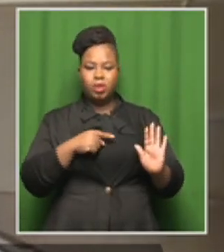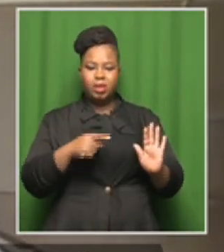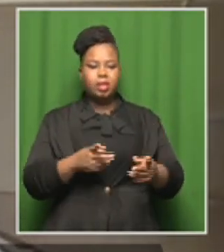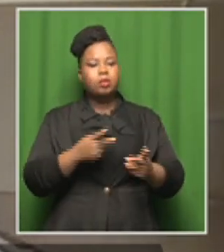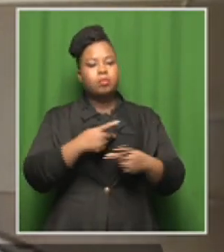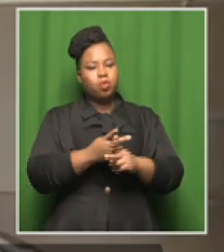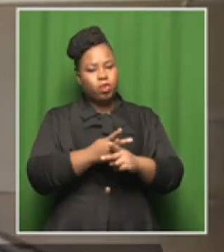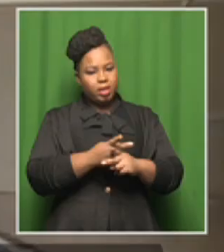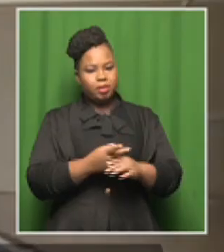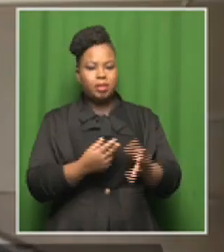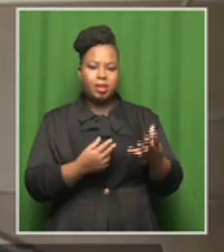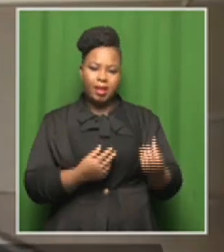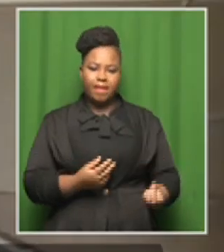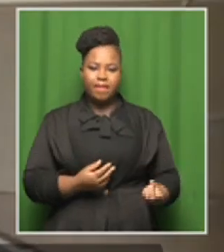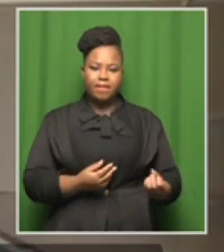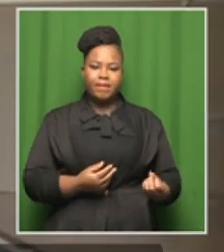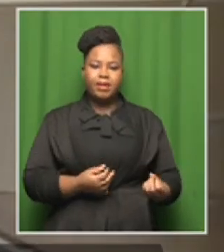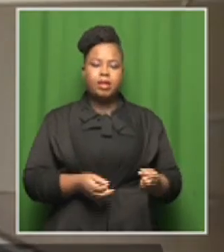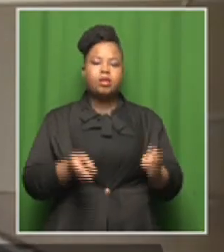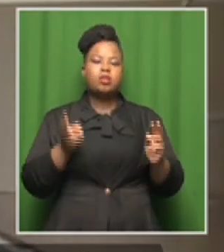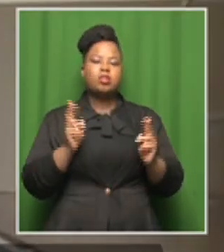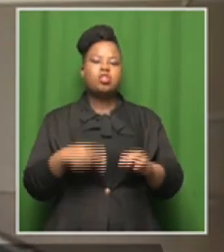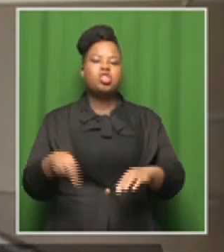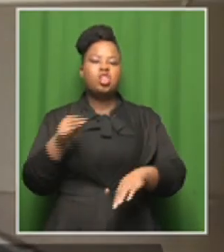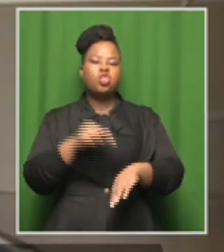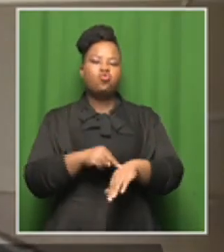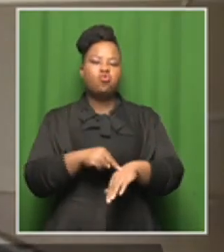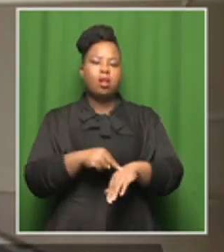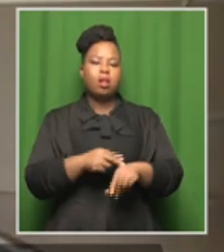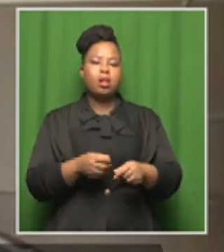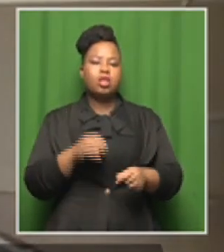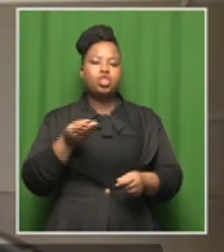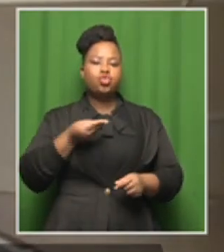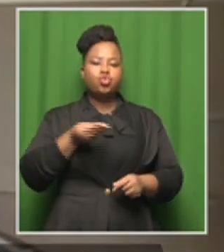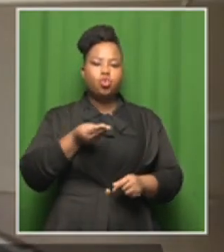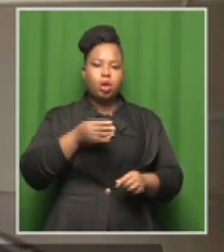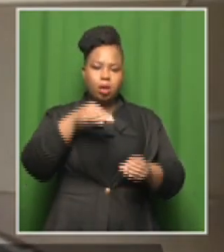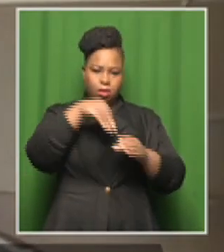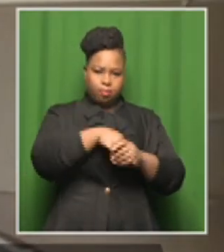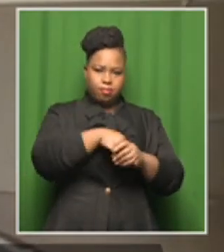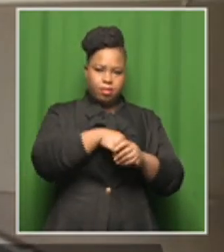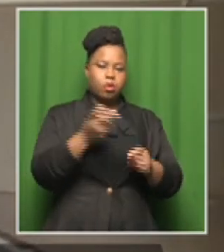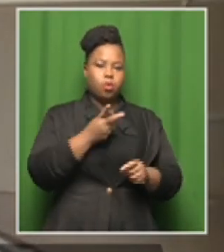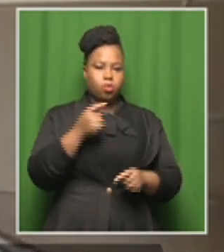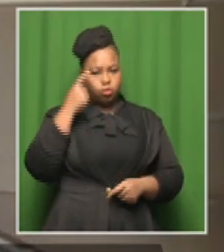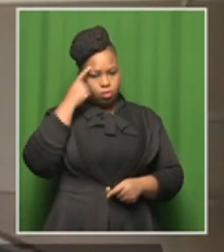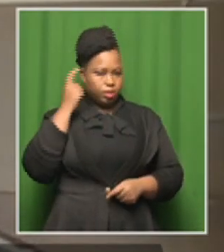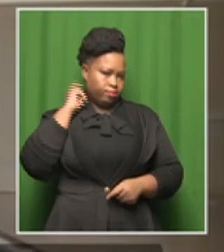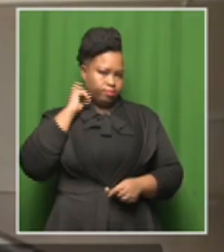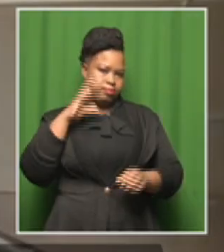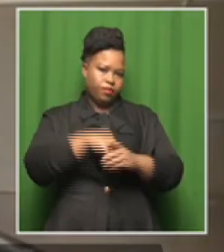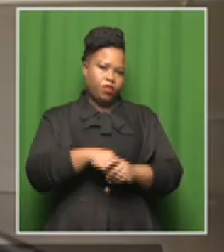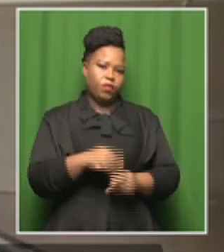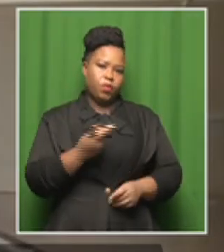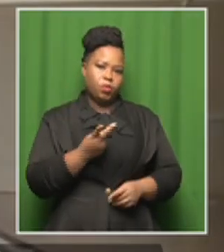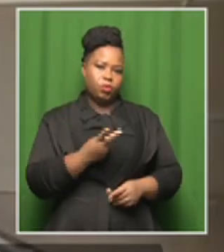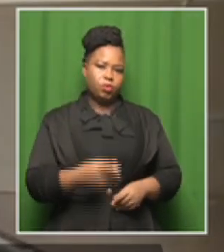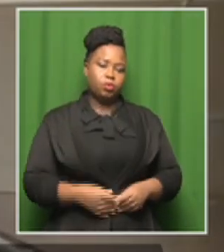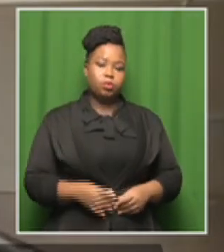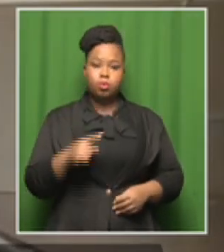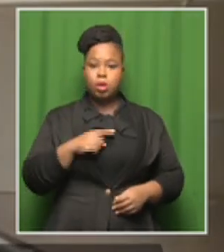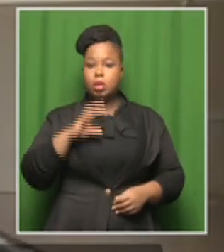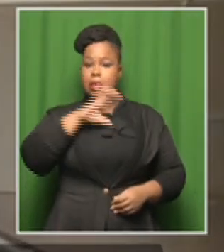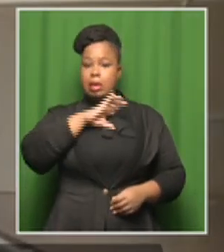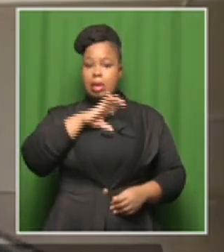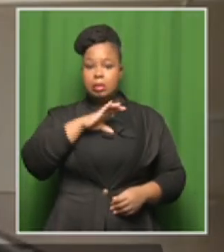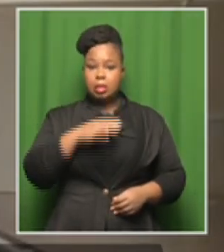products that contain what they call naturally occurring sugars, they have to be considered as well, because the consumers are going to